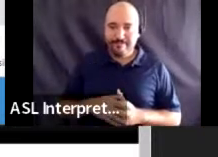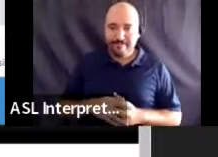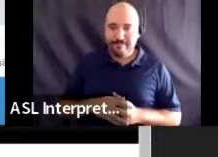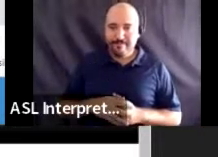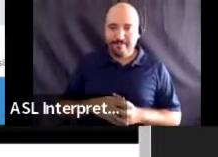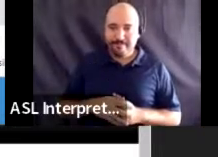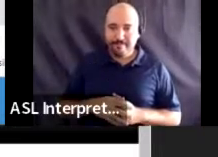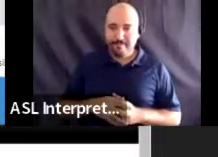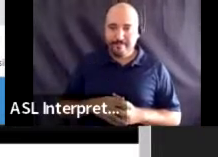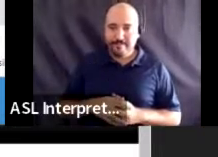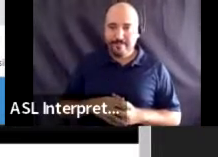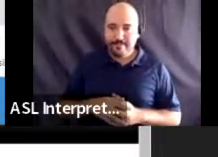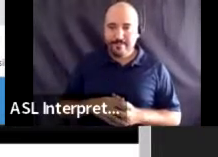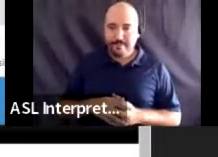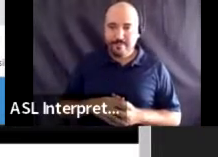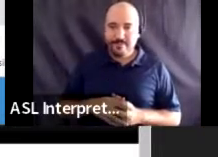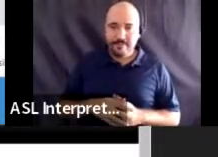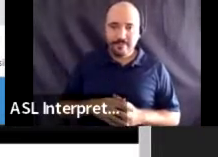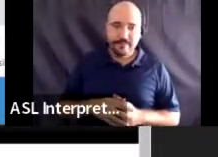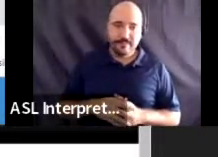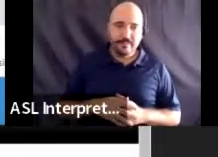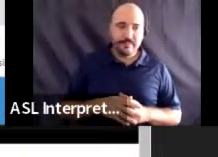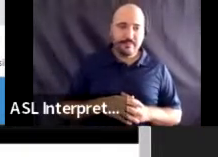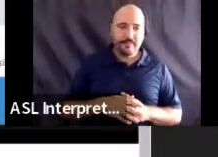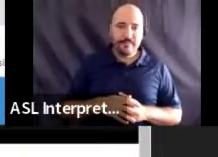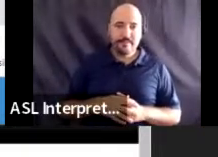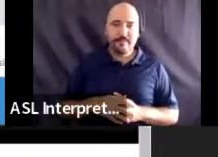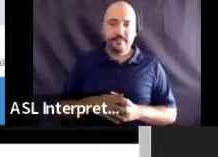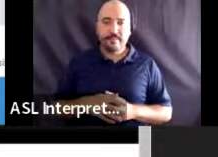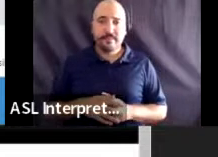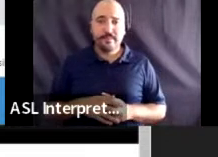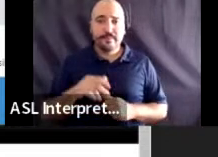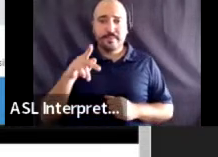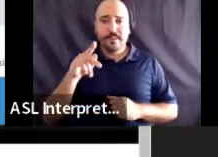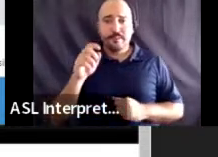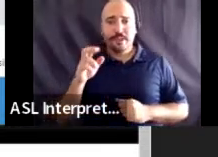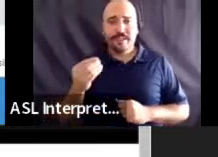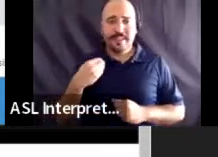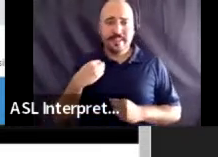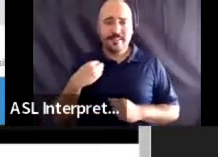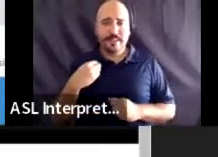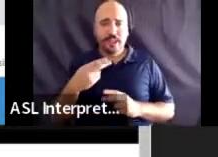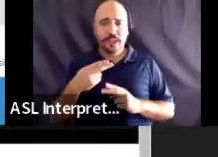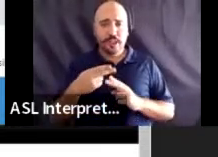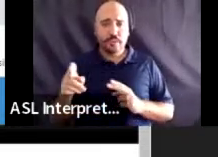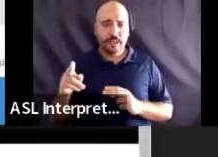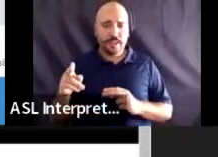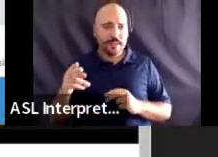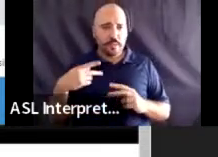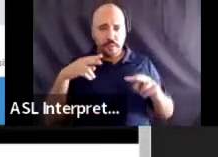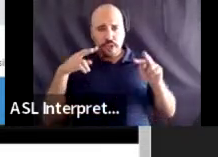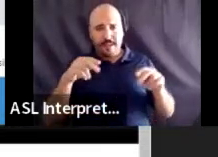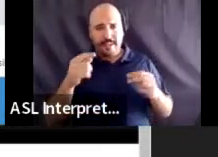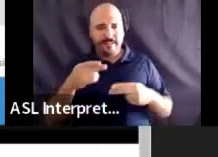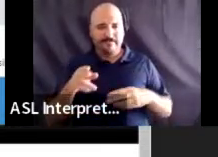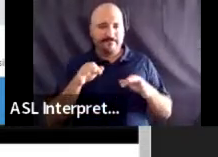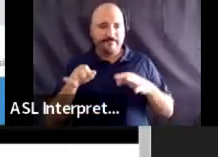COVID-19 alert level. All right. So Peter, can you just give us a quick run? What are we looking at